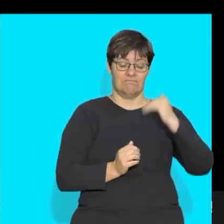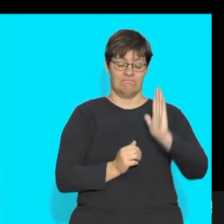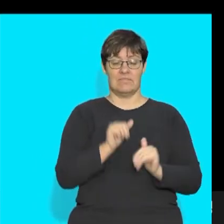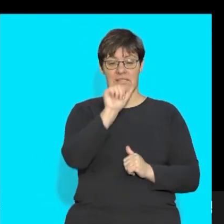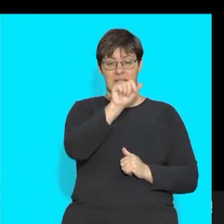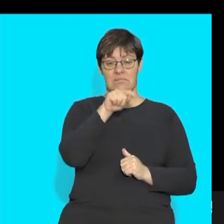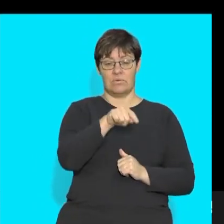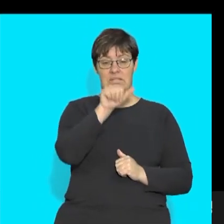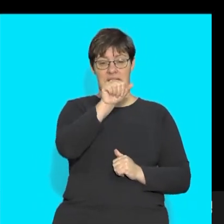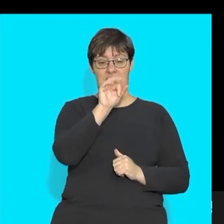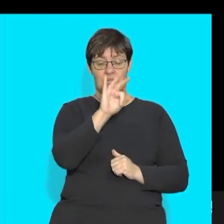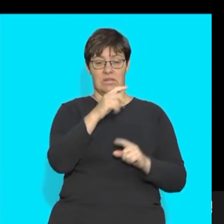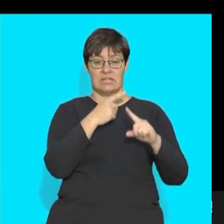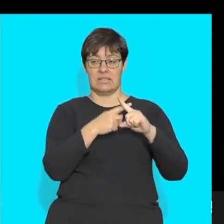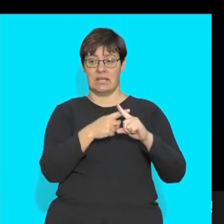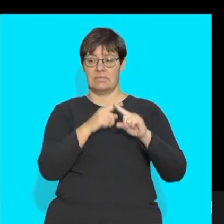we've got